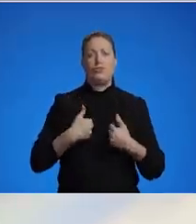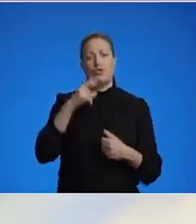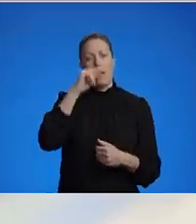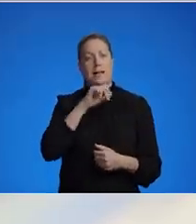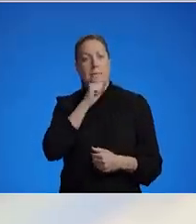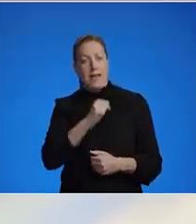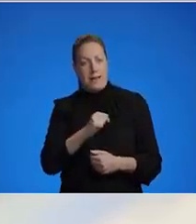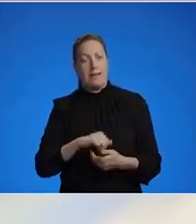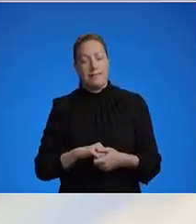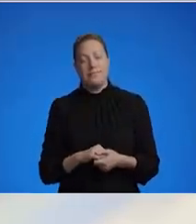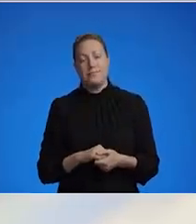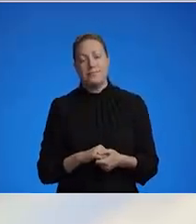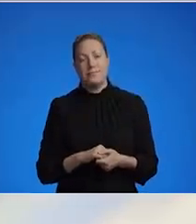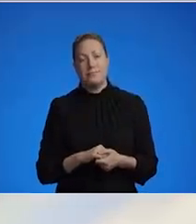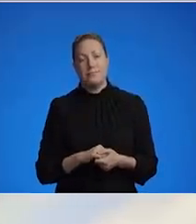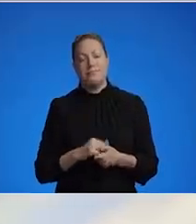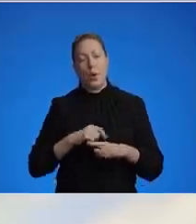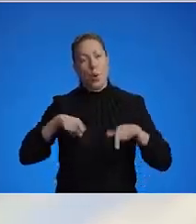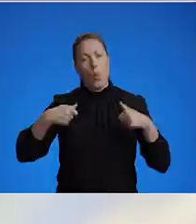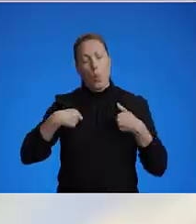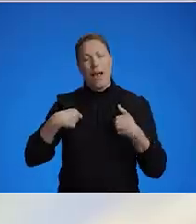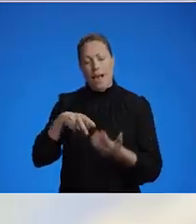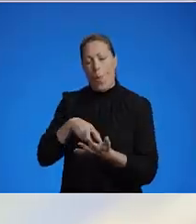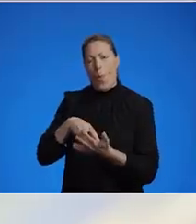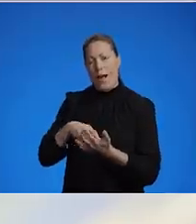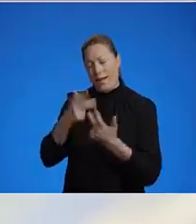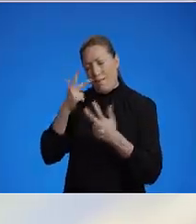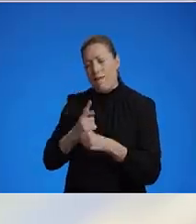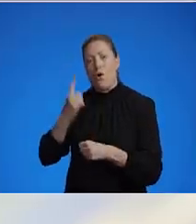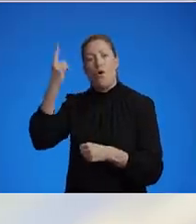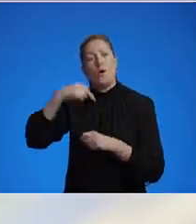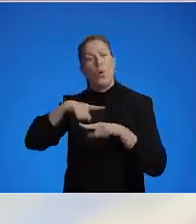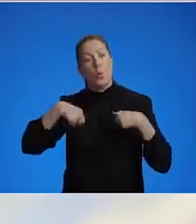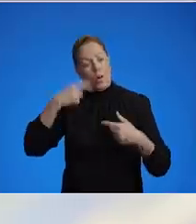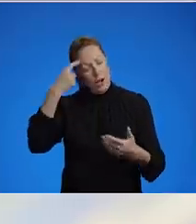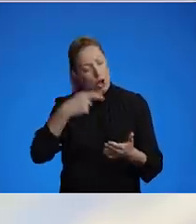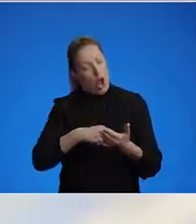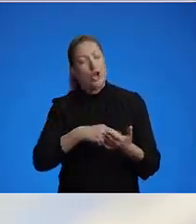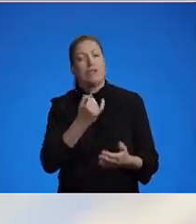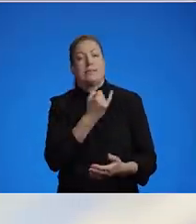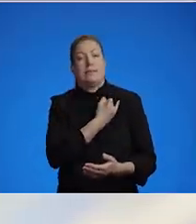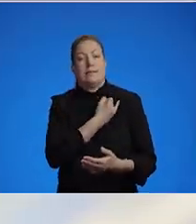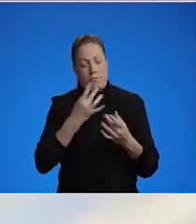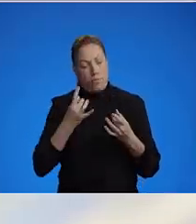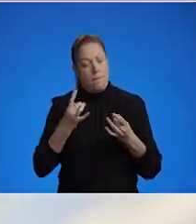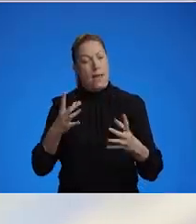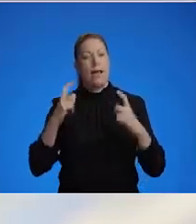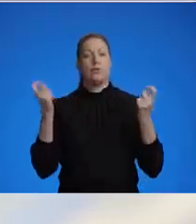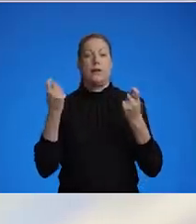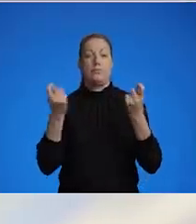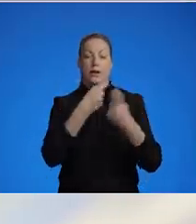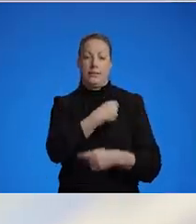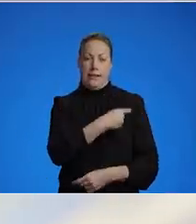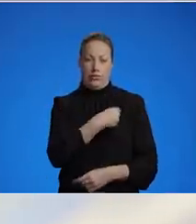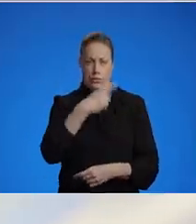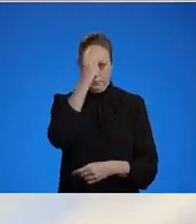My brothers and sisters, conscious of our weakness before God, let us now acknowledge our sins and so prepare ourselves to celebrate